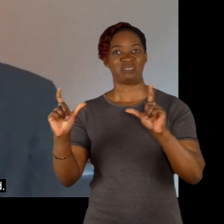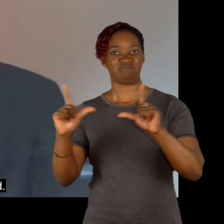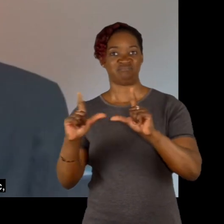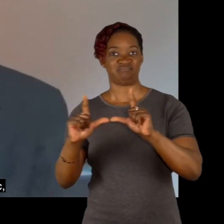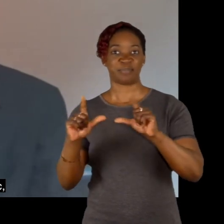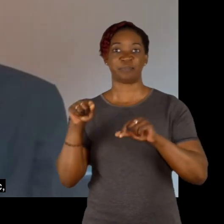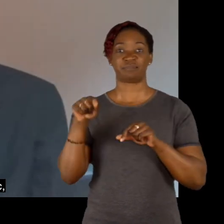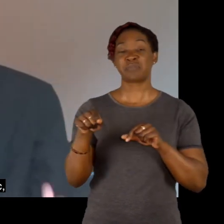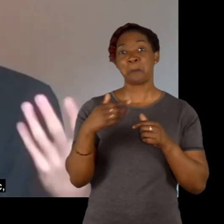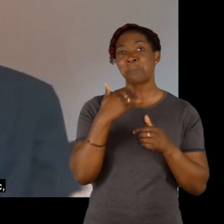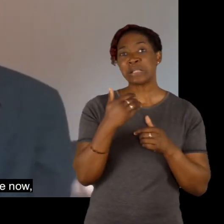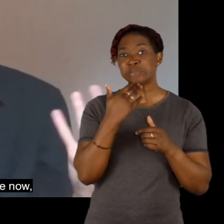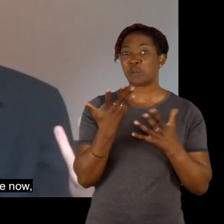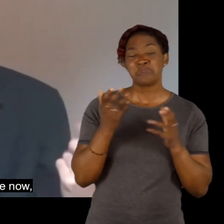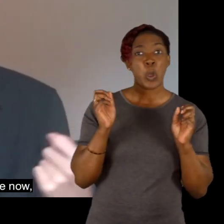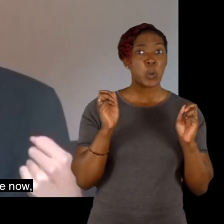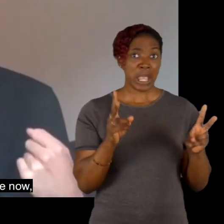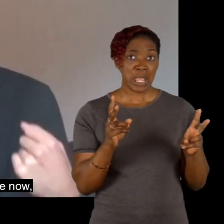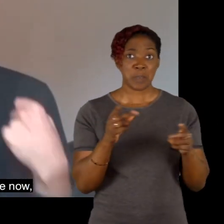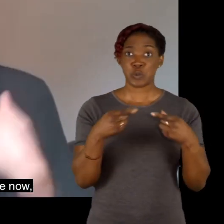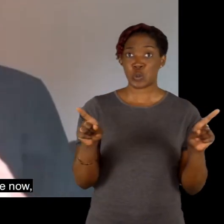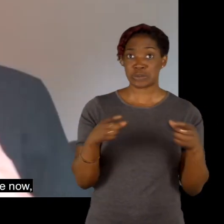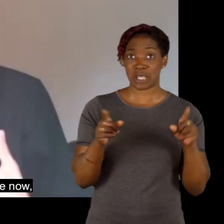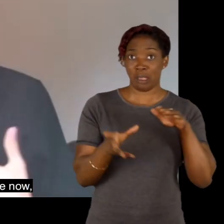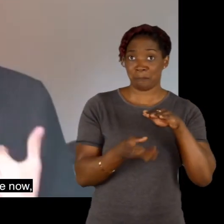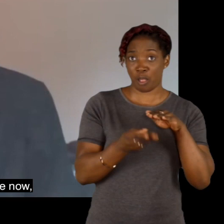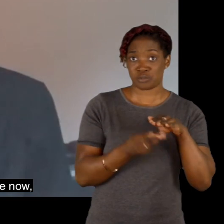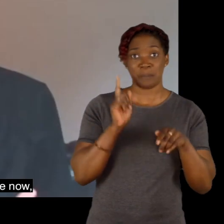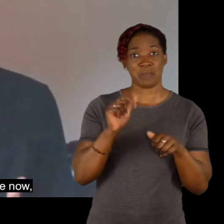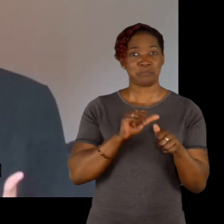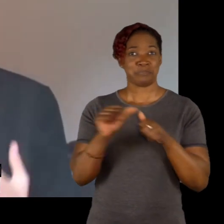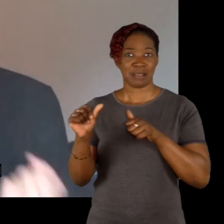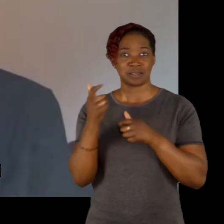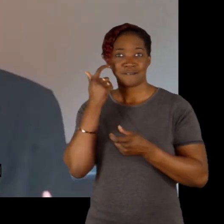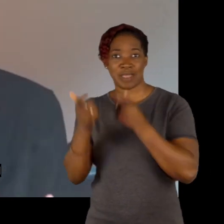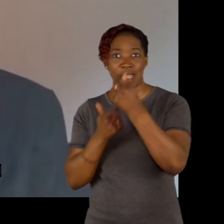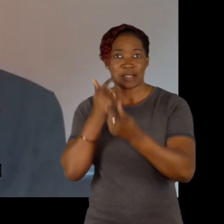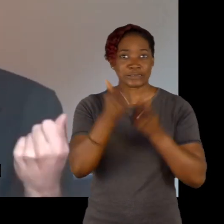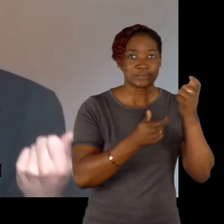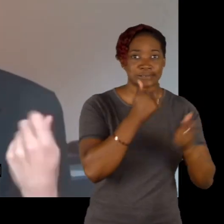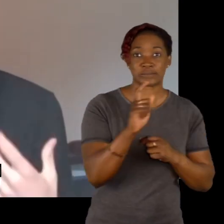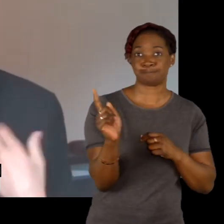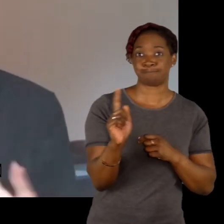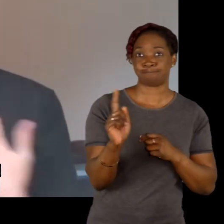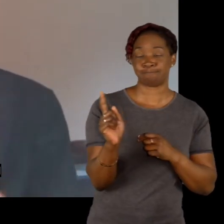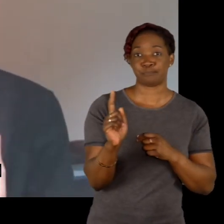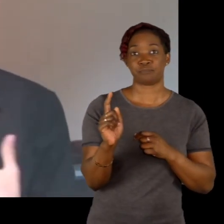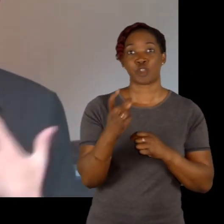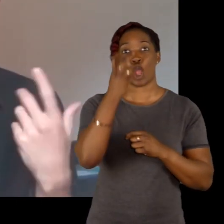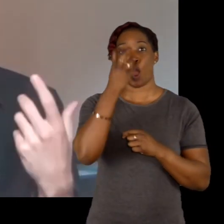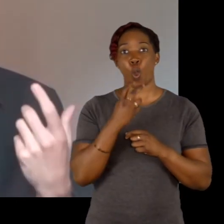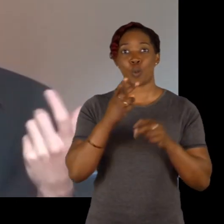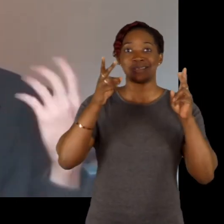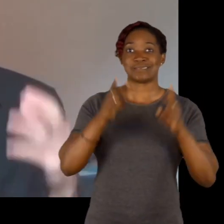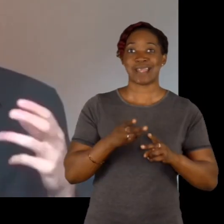selected. There's plenty of OK music, which has been uploaded by people now, but the best finds are found by hunting for what I would